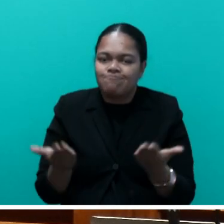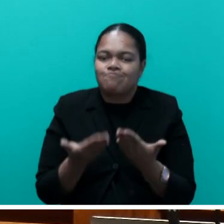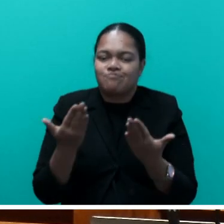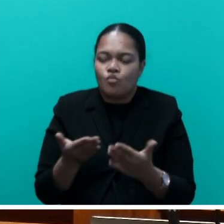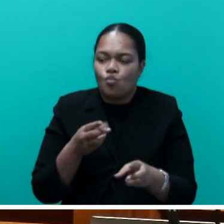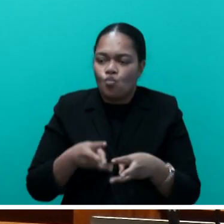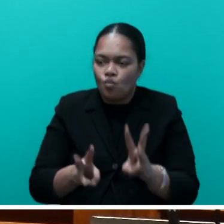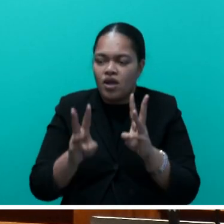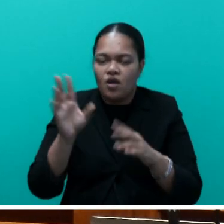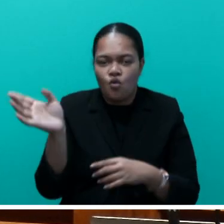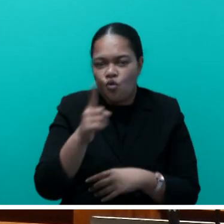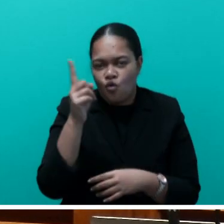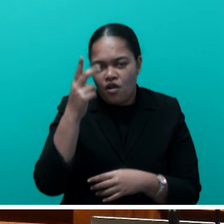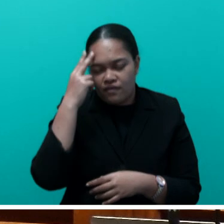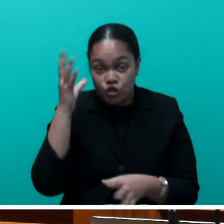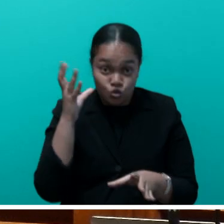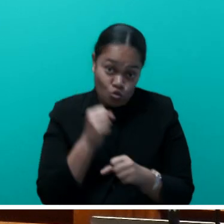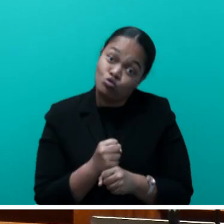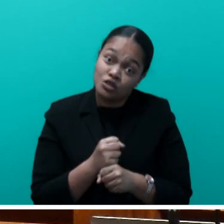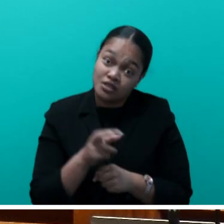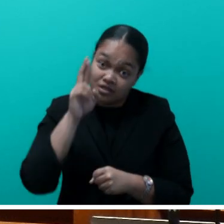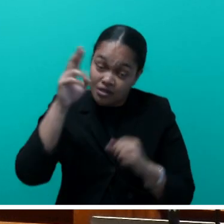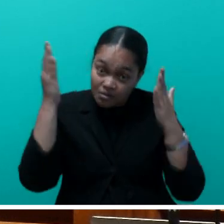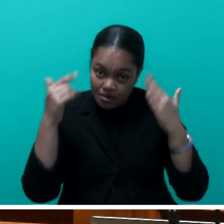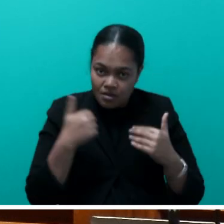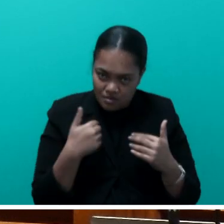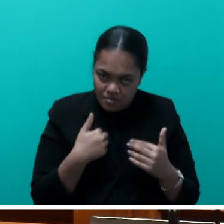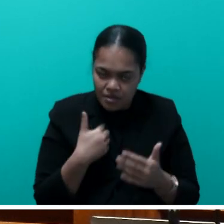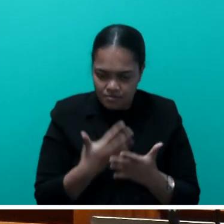for all Fijians. And in conclusion, Mr. Speaker, I reiterate my